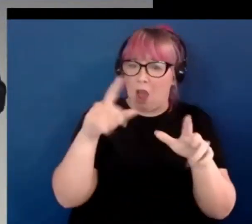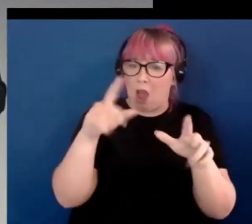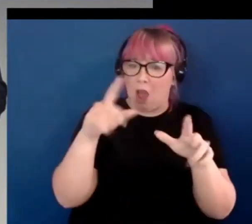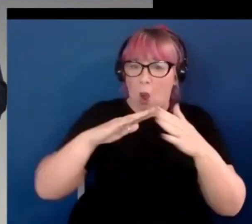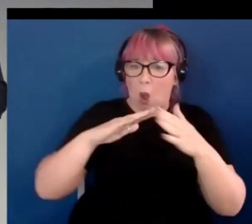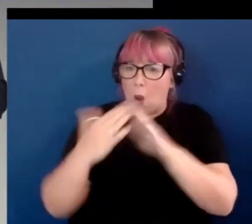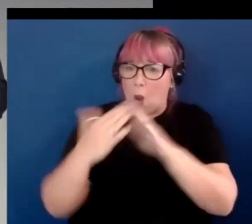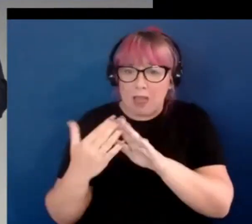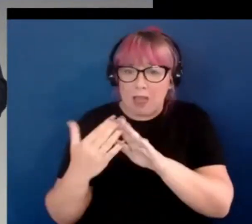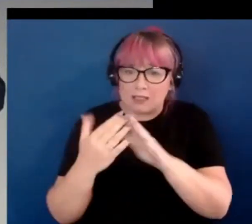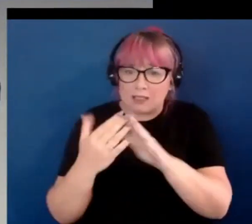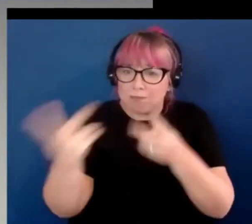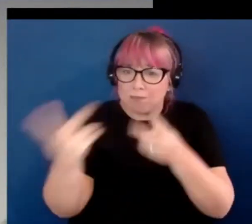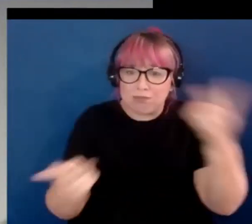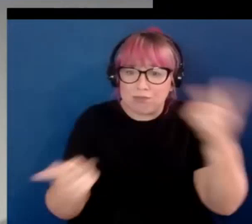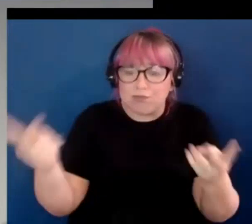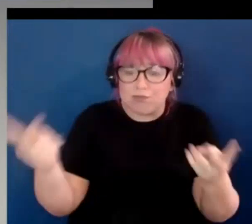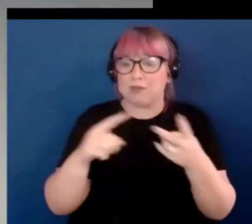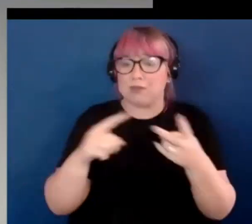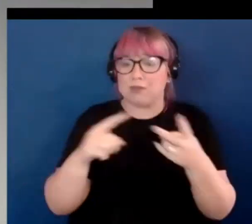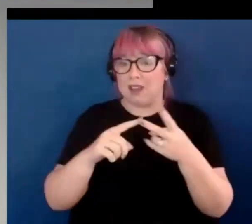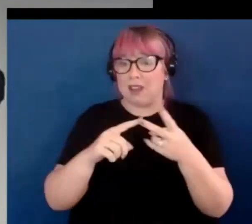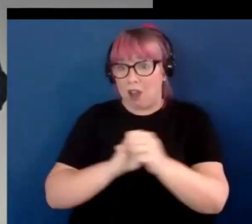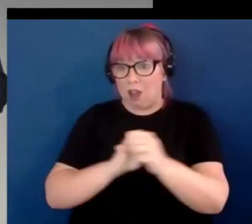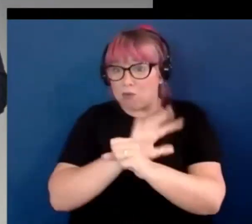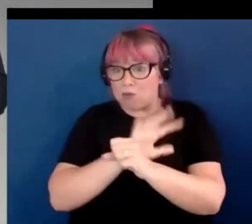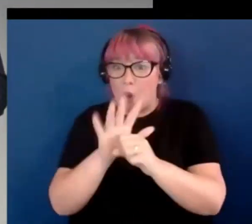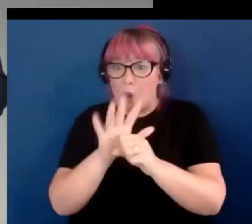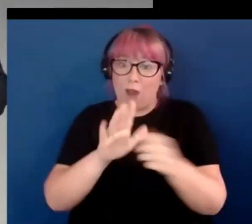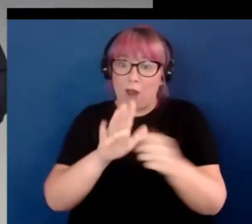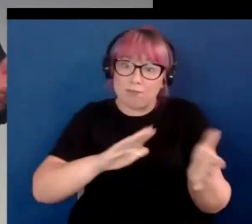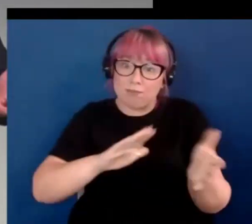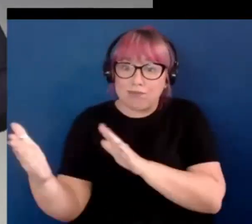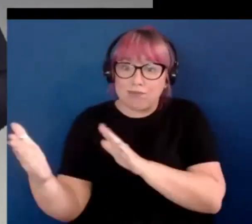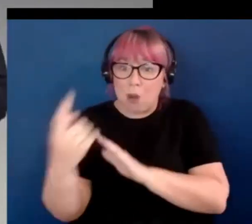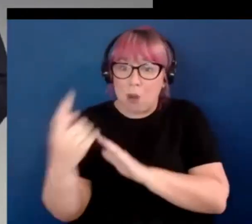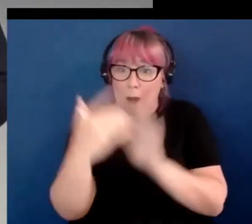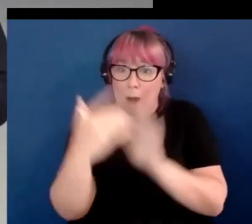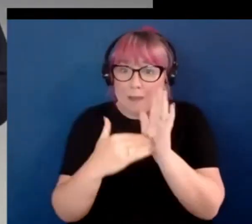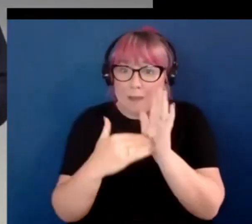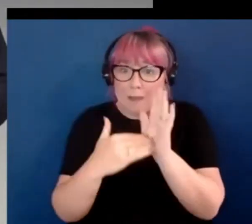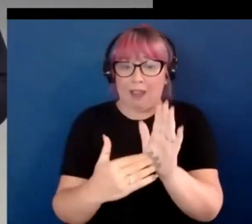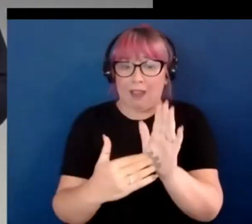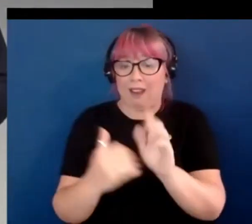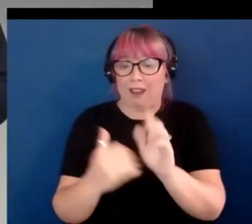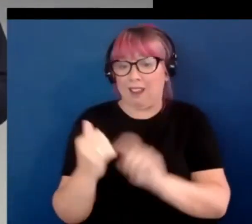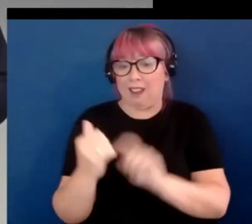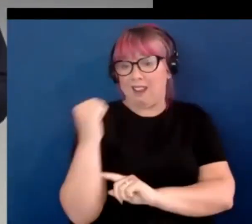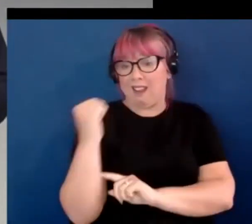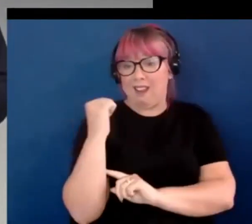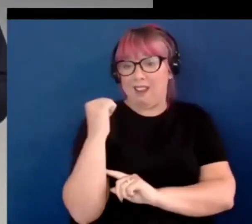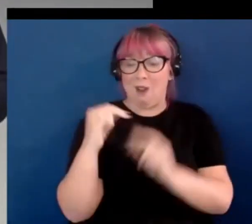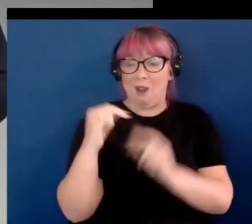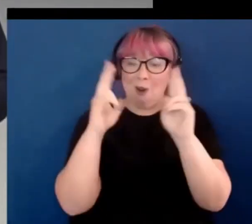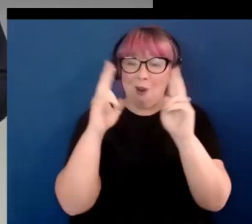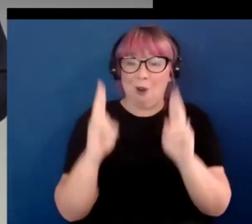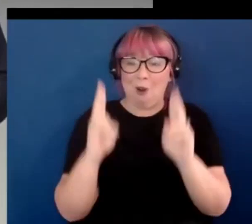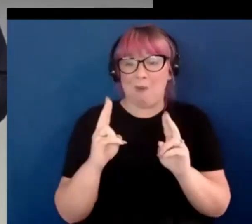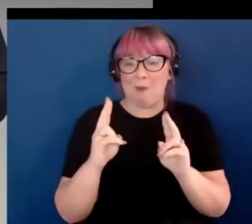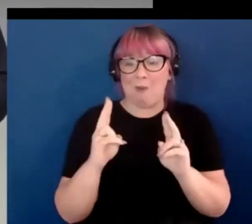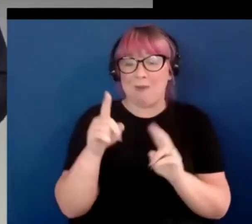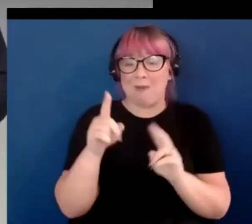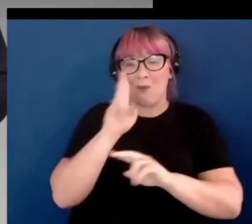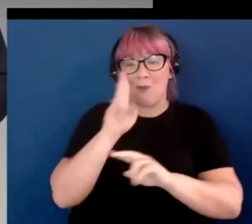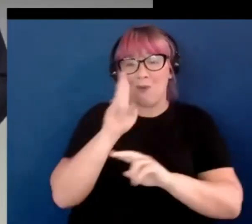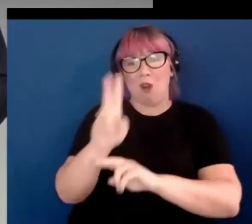people. I was sitting at home a couple of weeks ago and I switched on Extinction, the Facts, the David Attenborough documentary. I